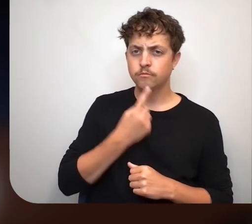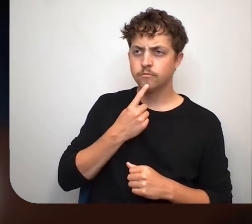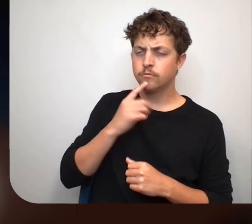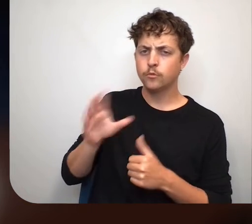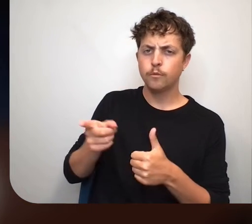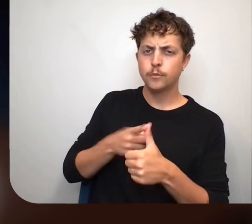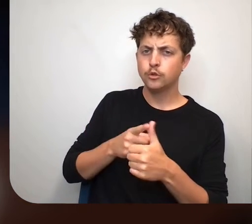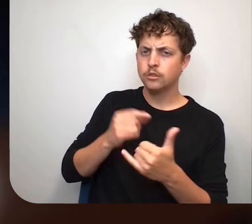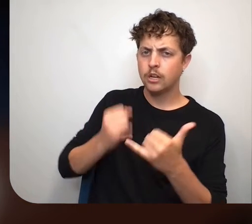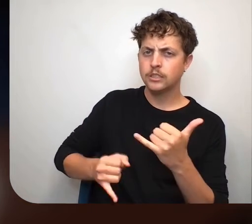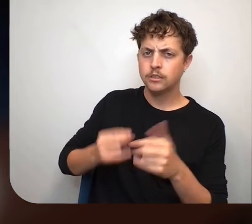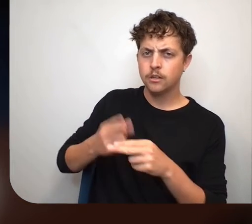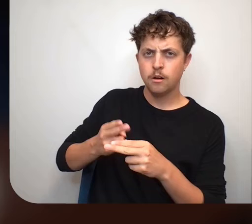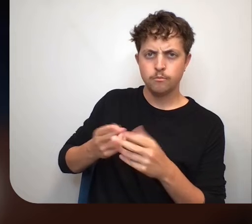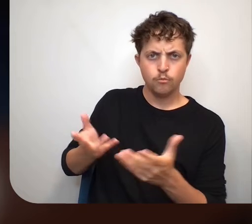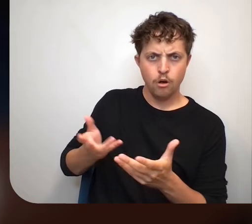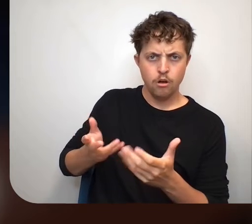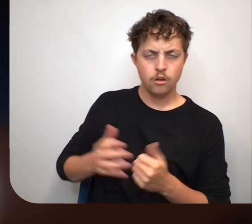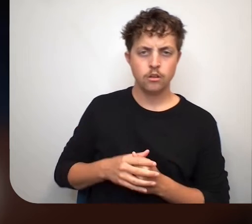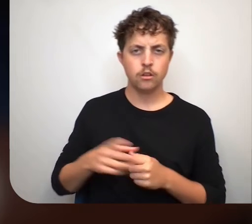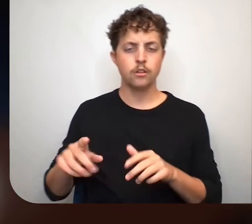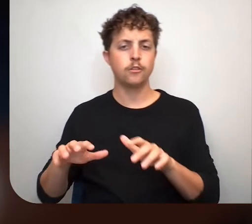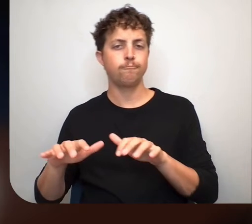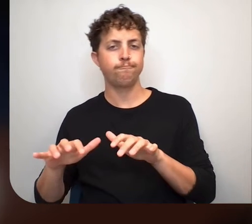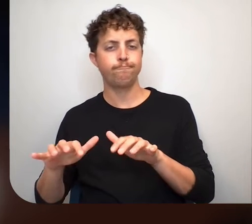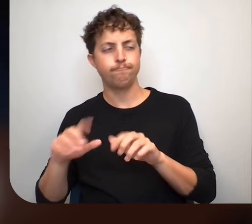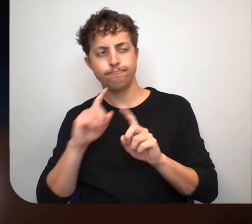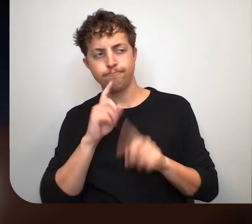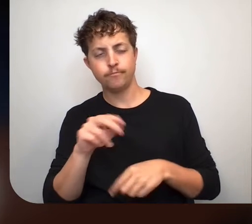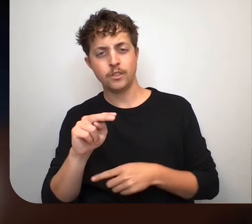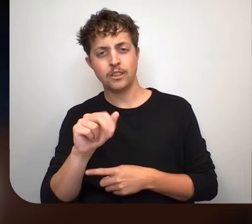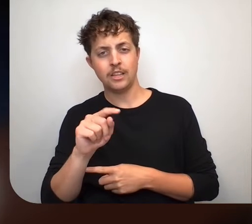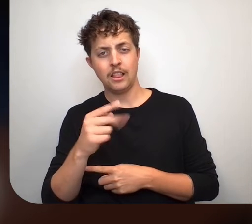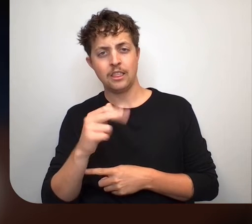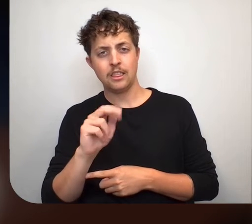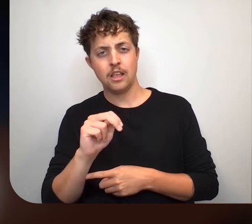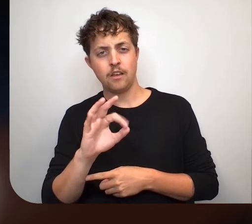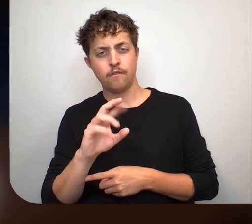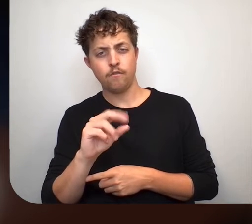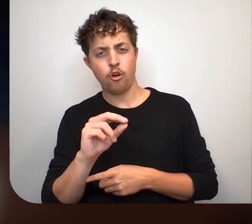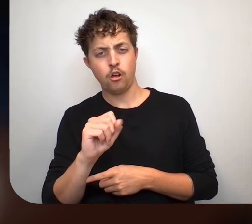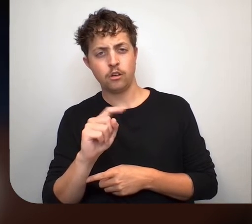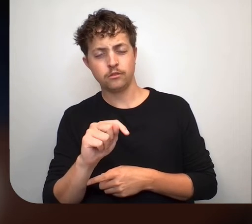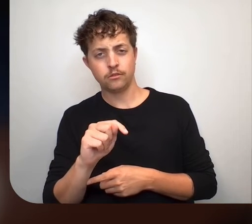What is your first and last name? You reply, Nathan Frost.